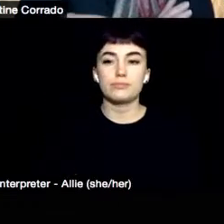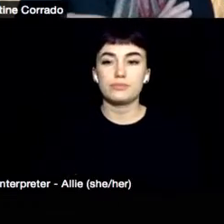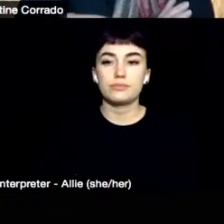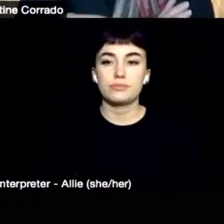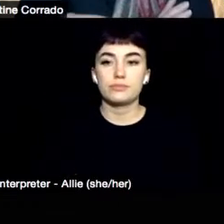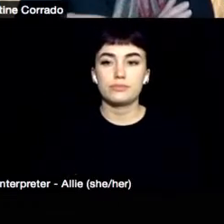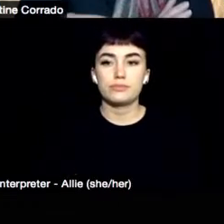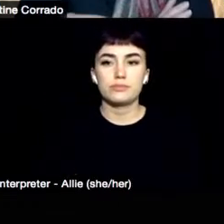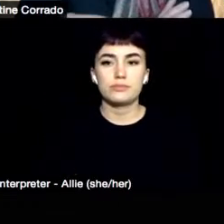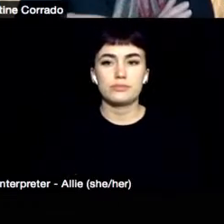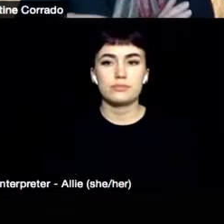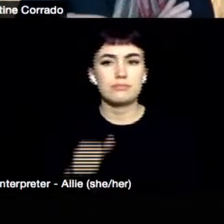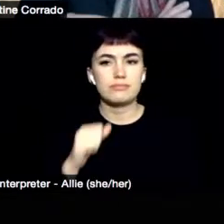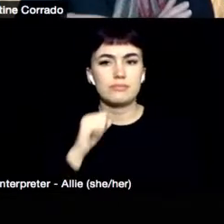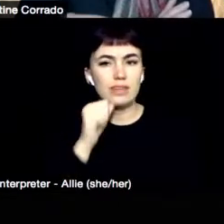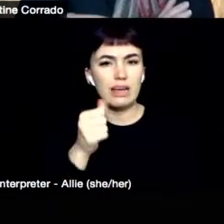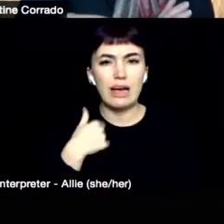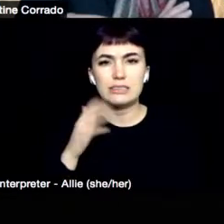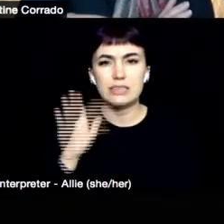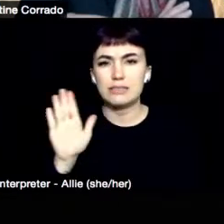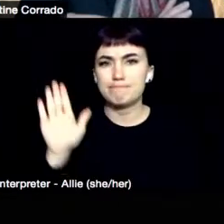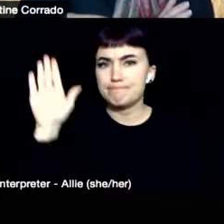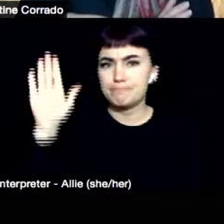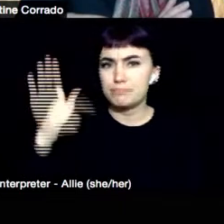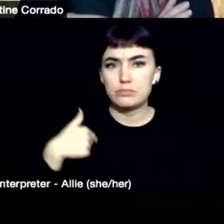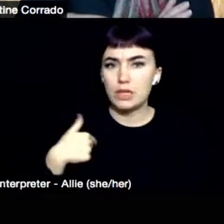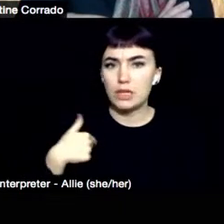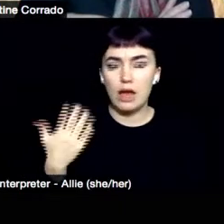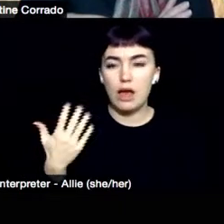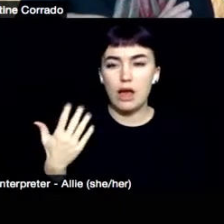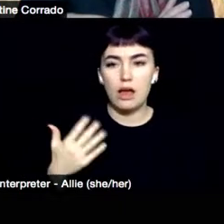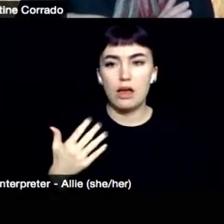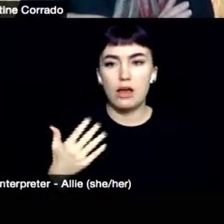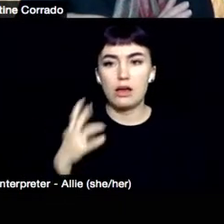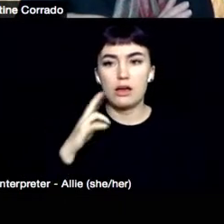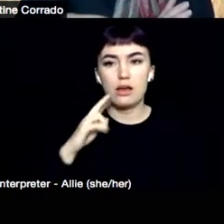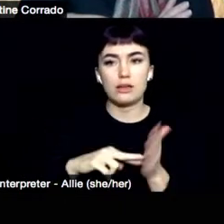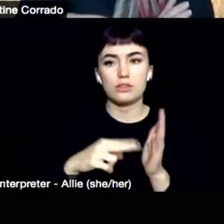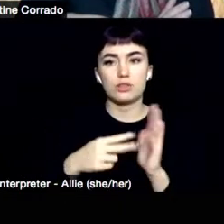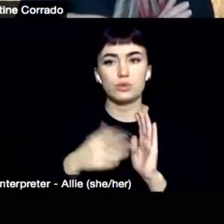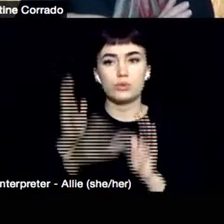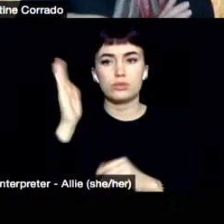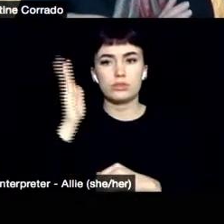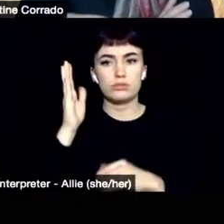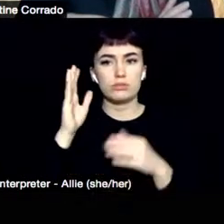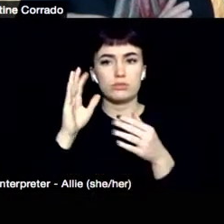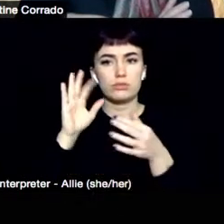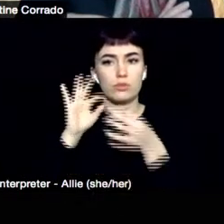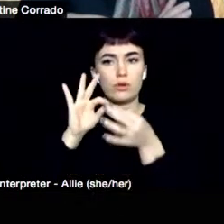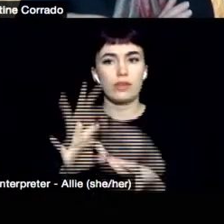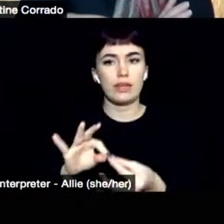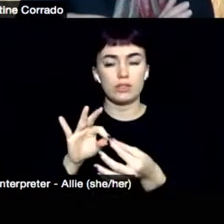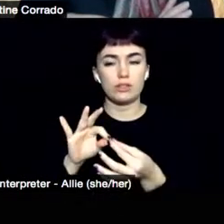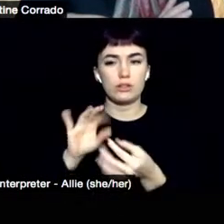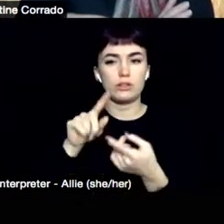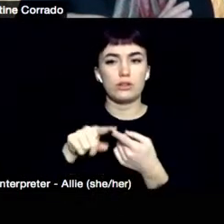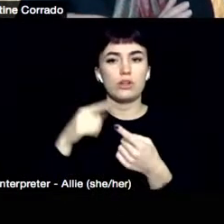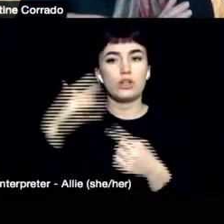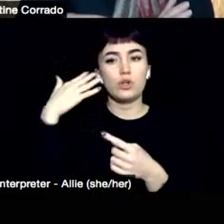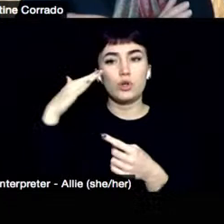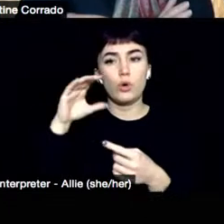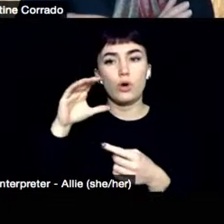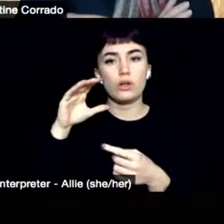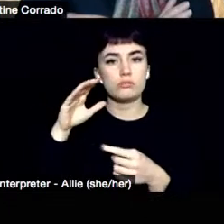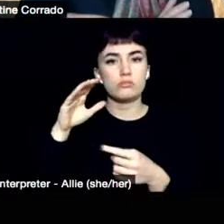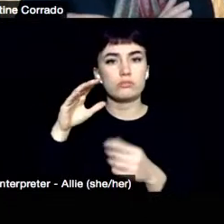Yeah, I didn't actually put my hand up. I had intended to speak regarding the noise ordinance, so I